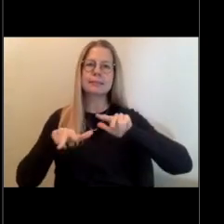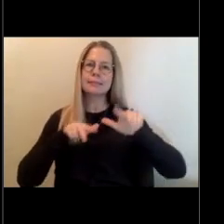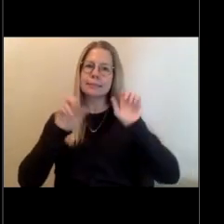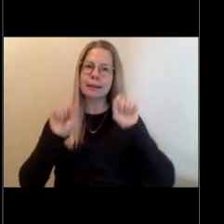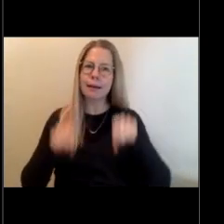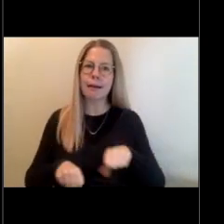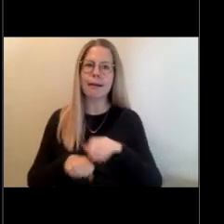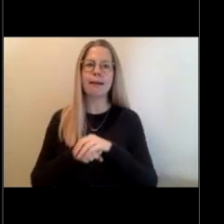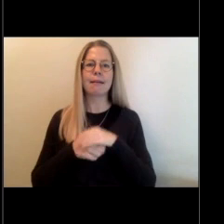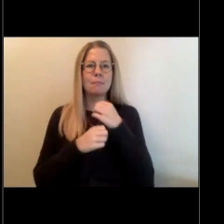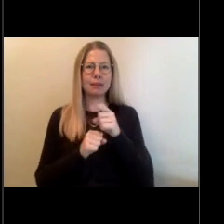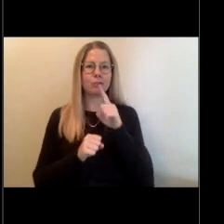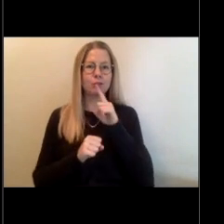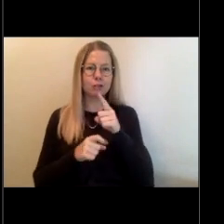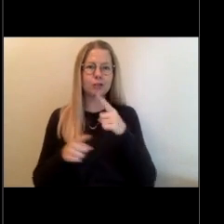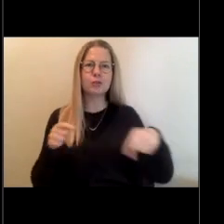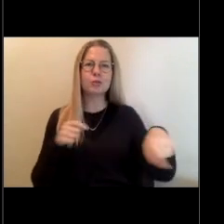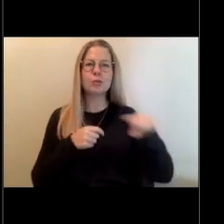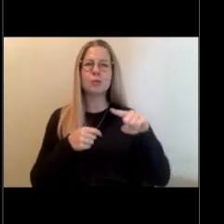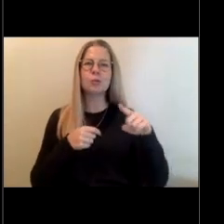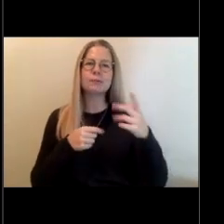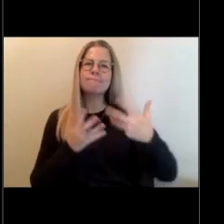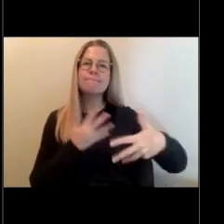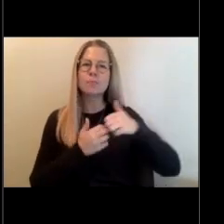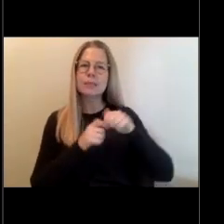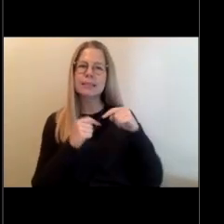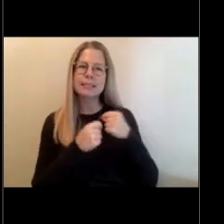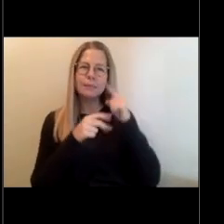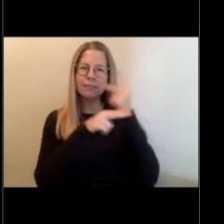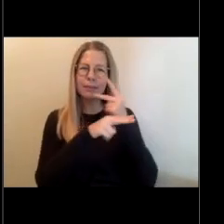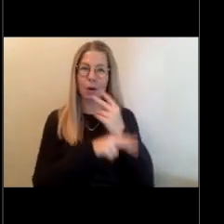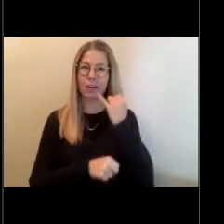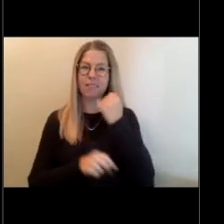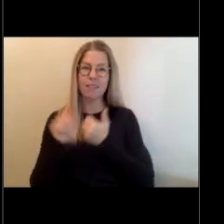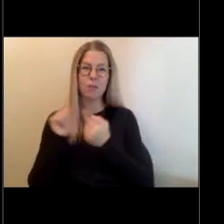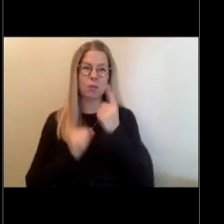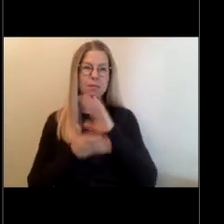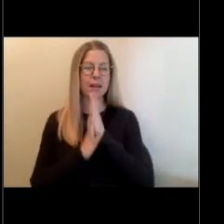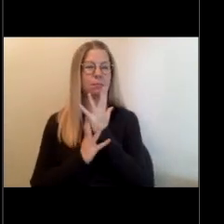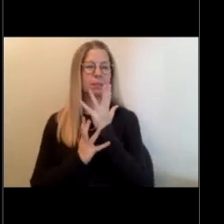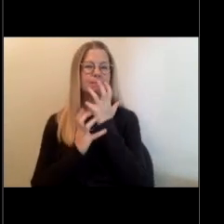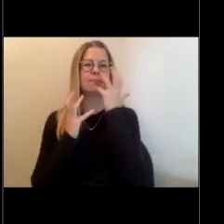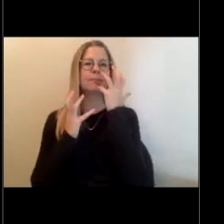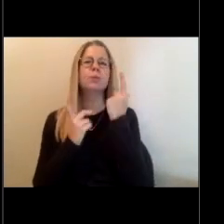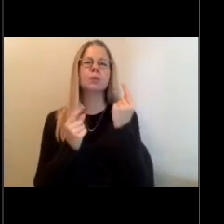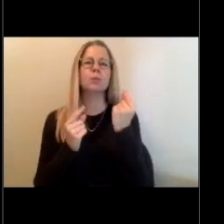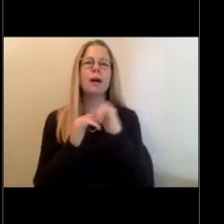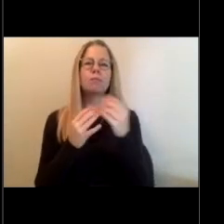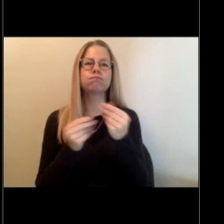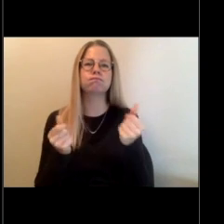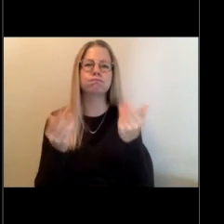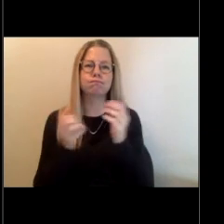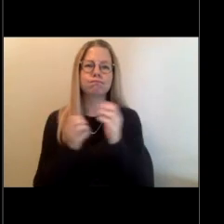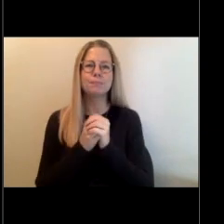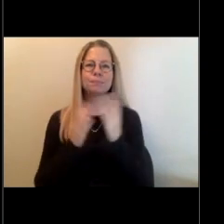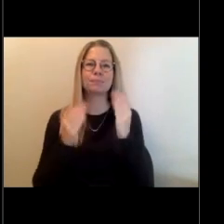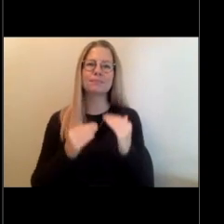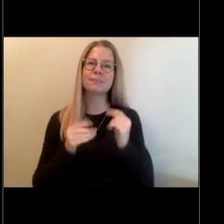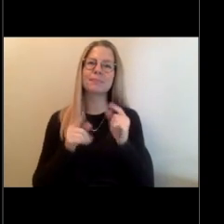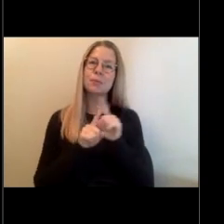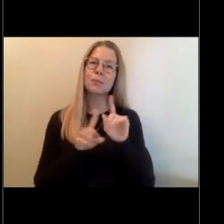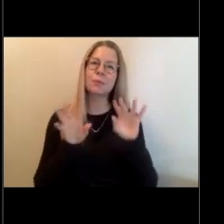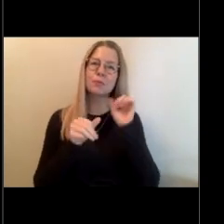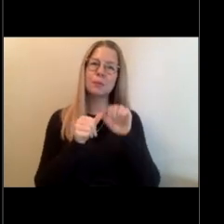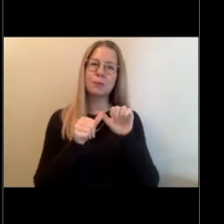at altitude when everybody's a bit cranky. Remember that others are with you on your journey. You are not